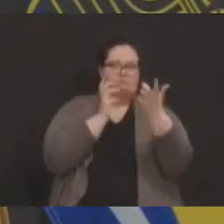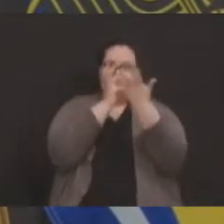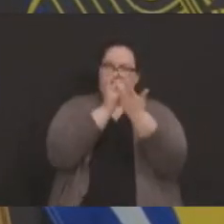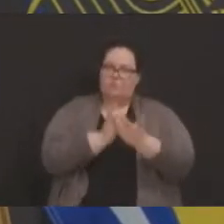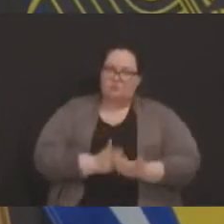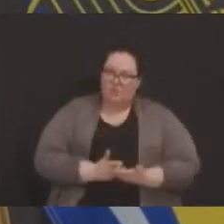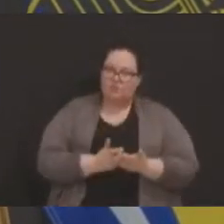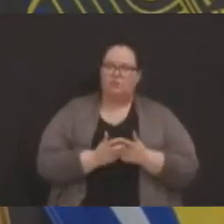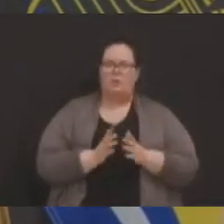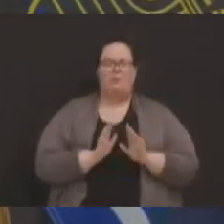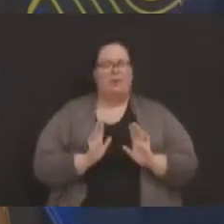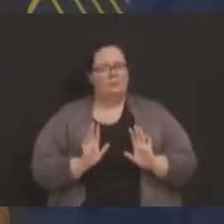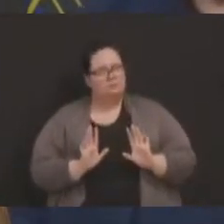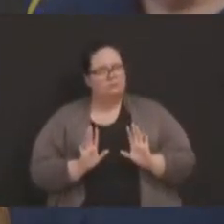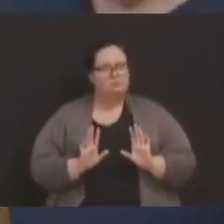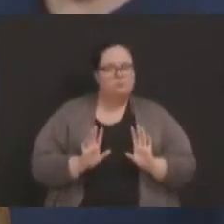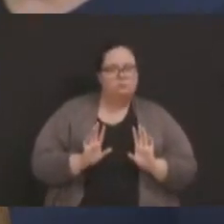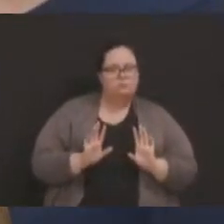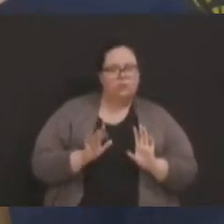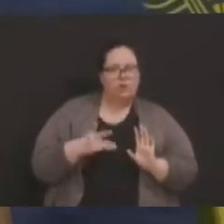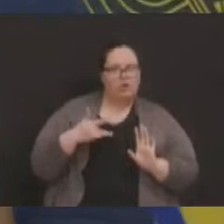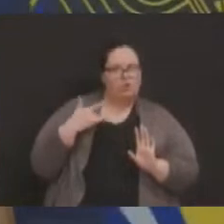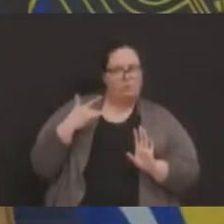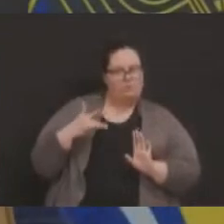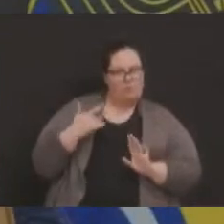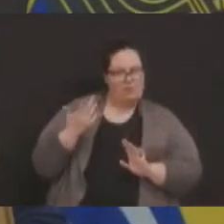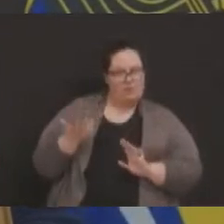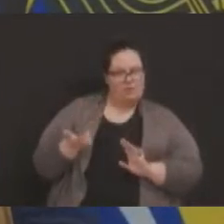helping or hurting you guys right now.